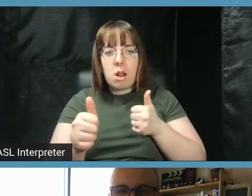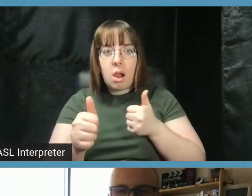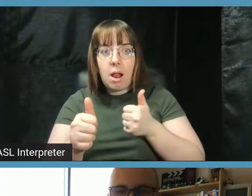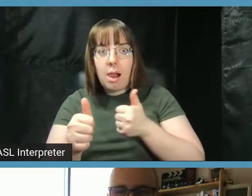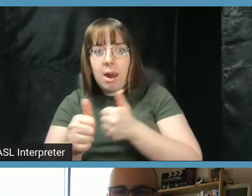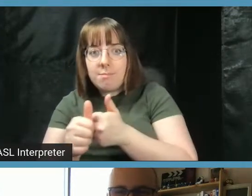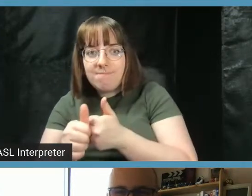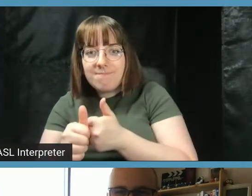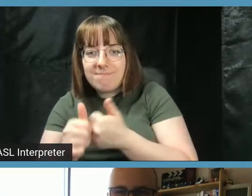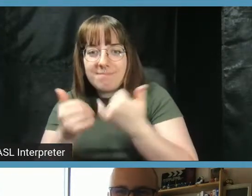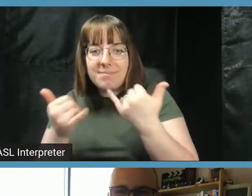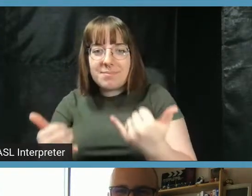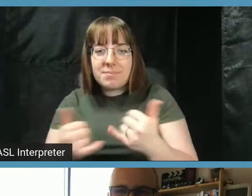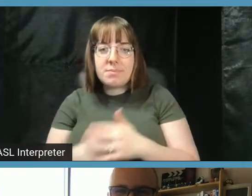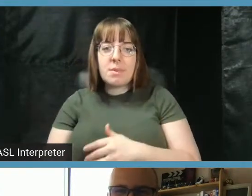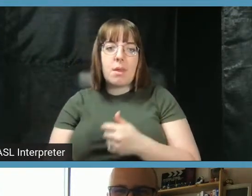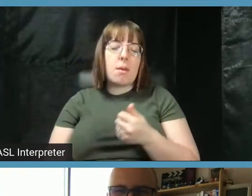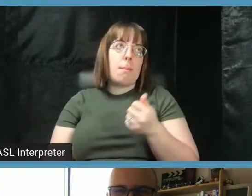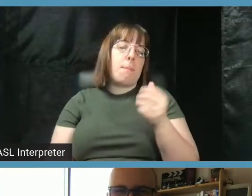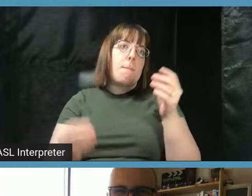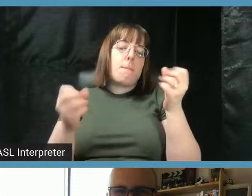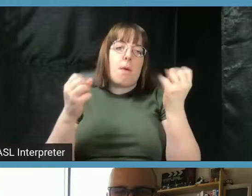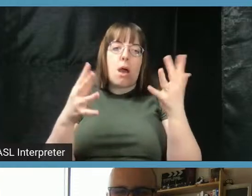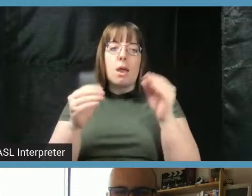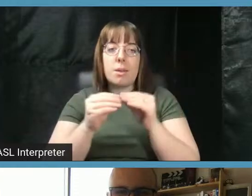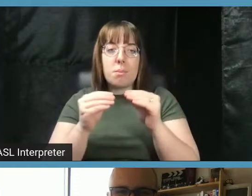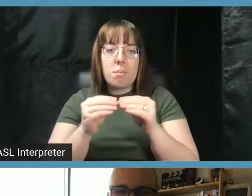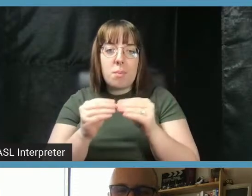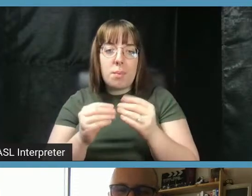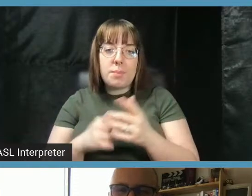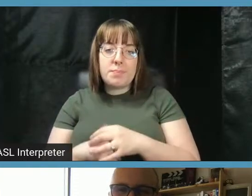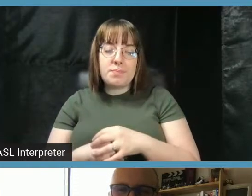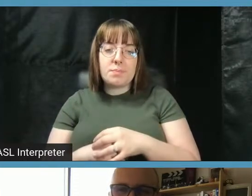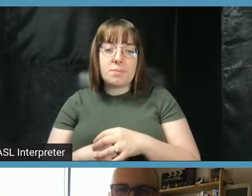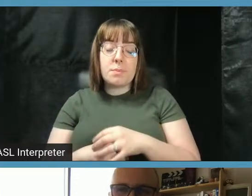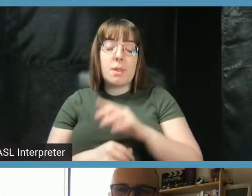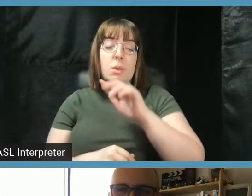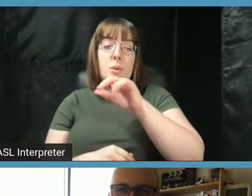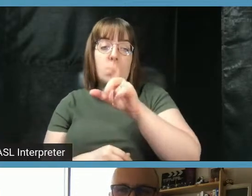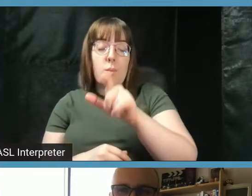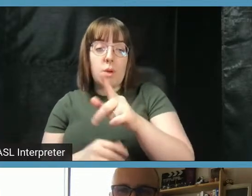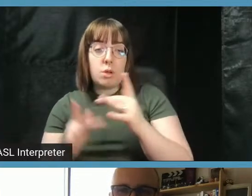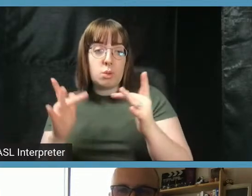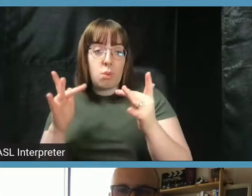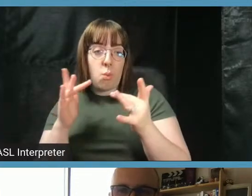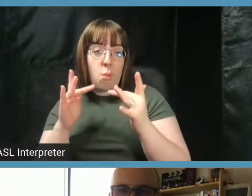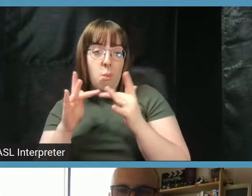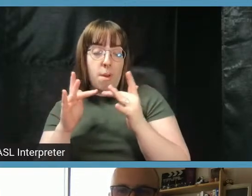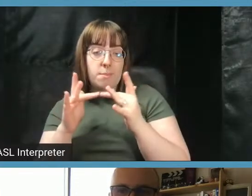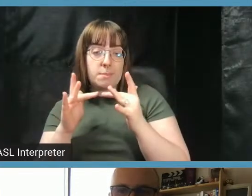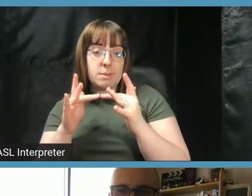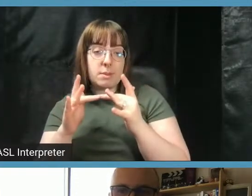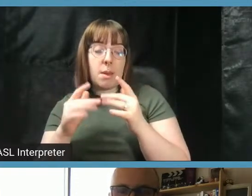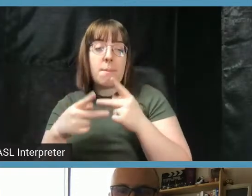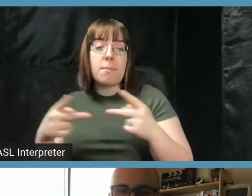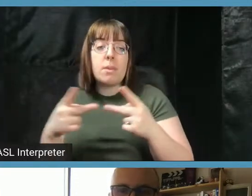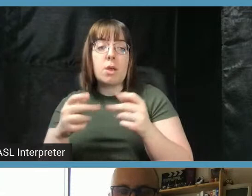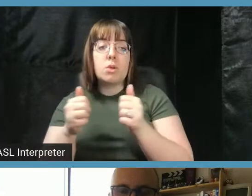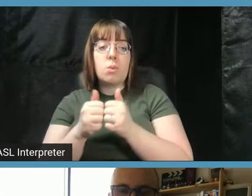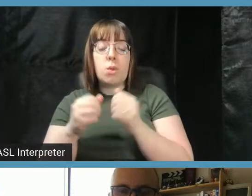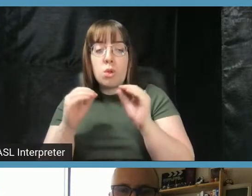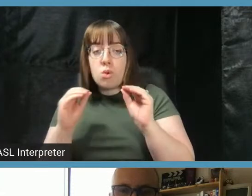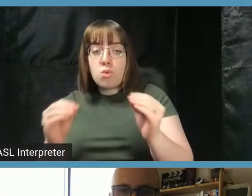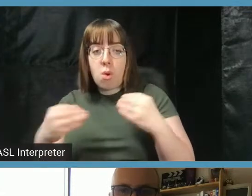so we do have plenty more to deal with. Please. So the question, for websites about places with no physical